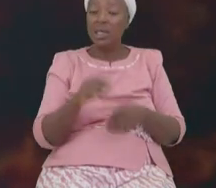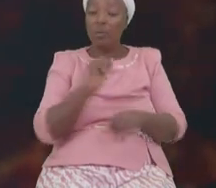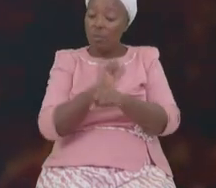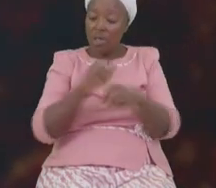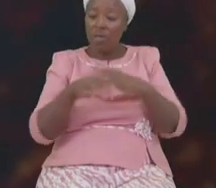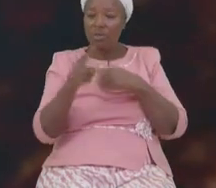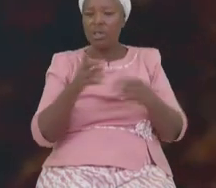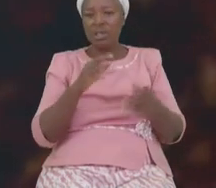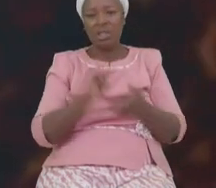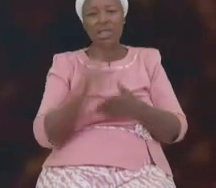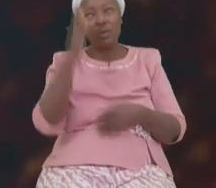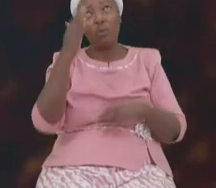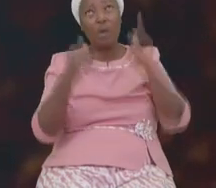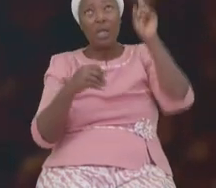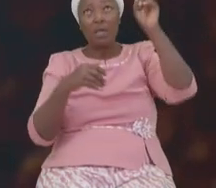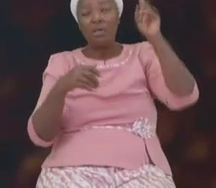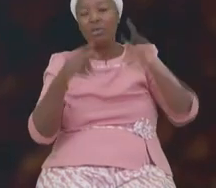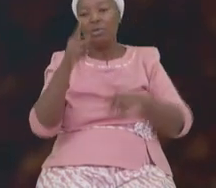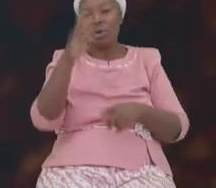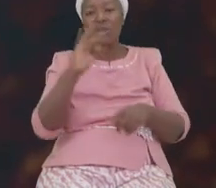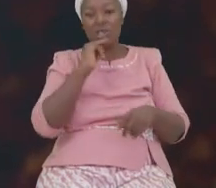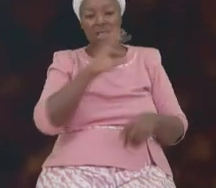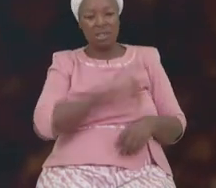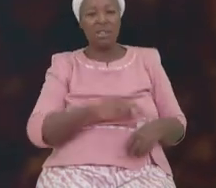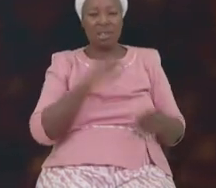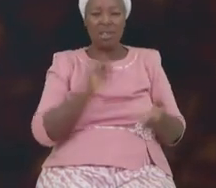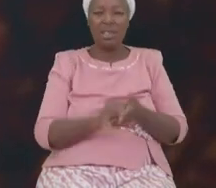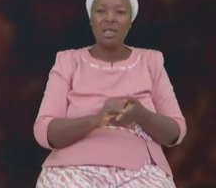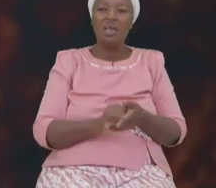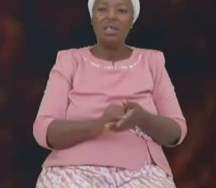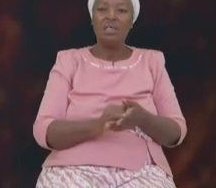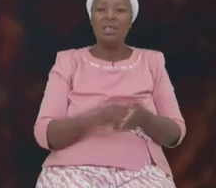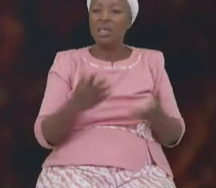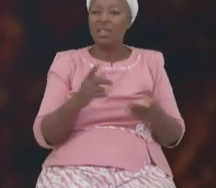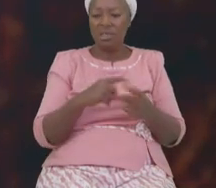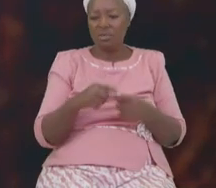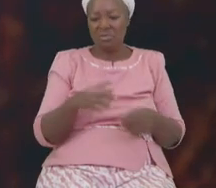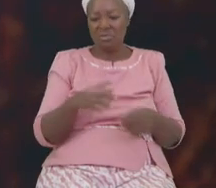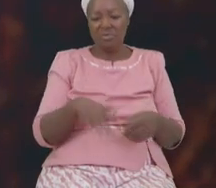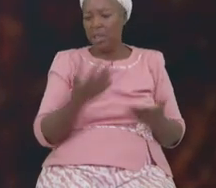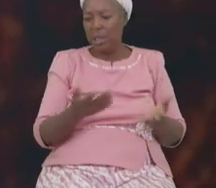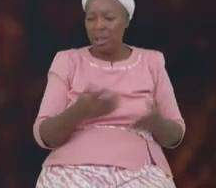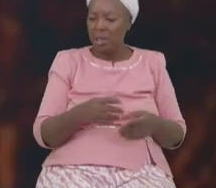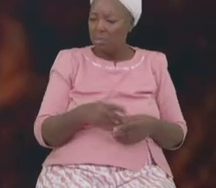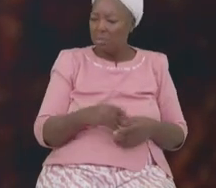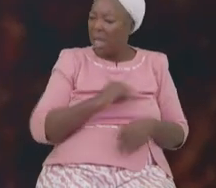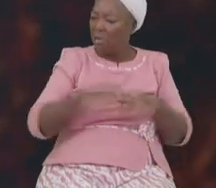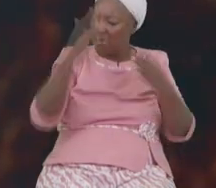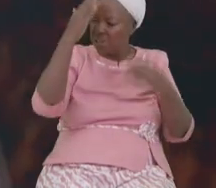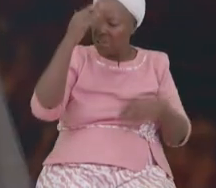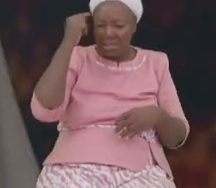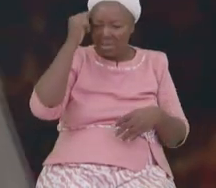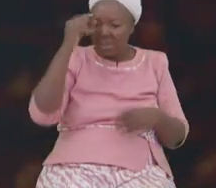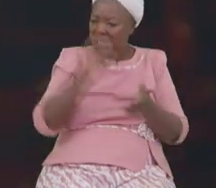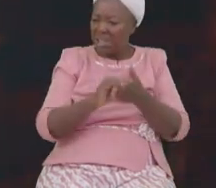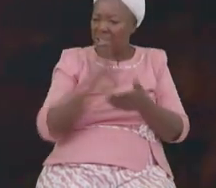like, okay, it's not important whether I feed the body or not. That's not important to God. It's important. Whether I keep